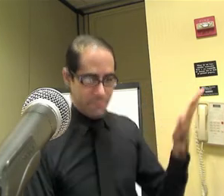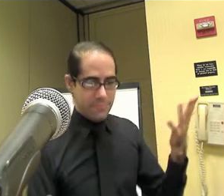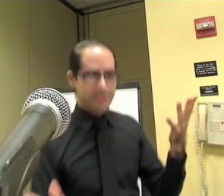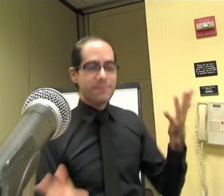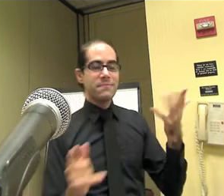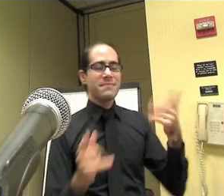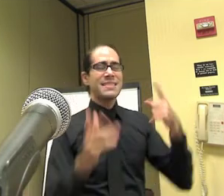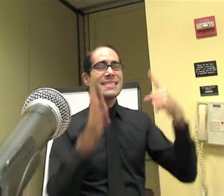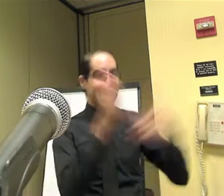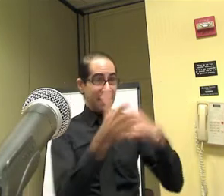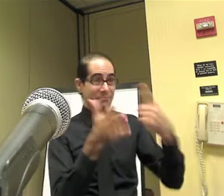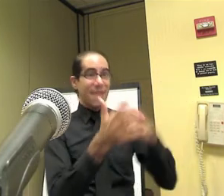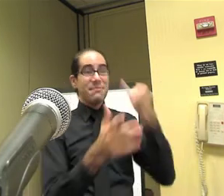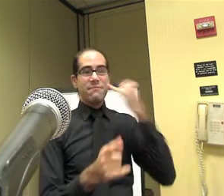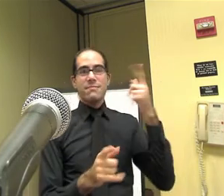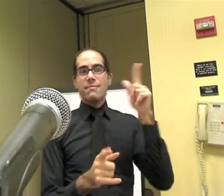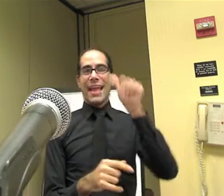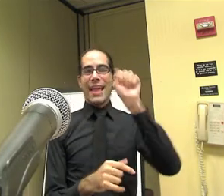professionals up there.